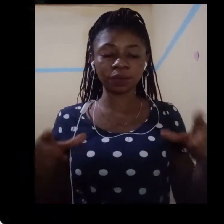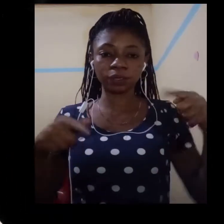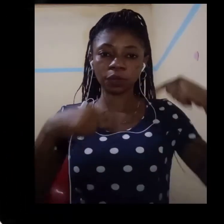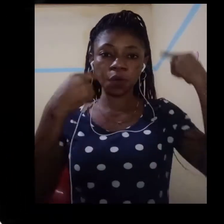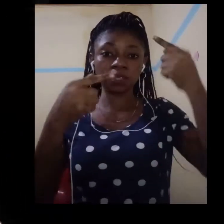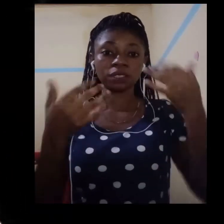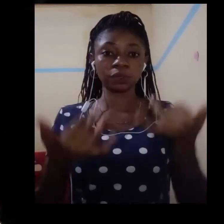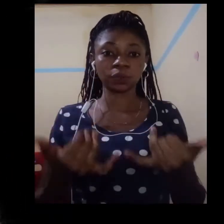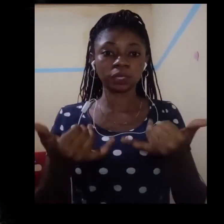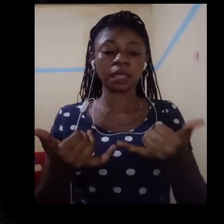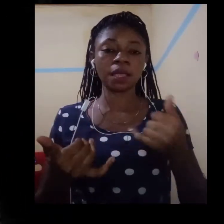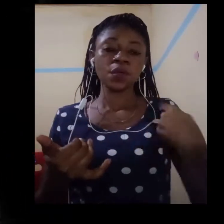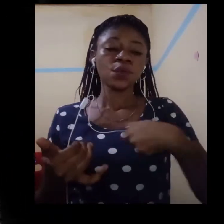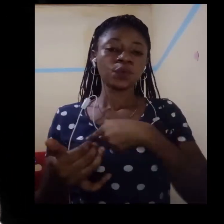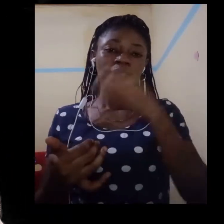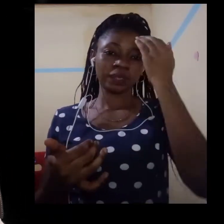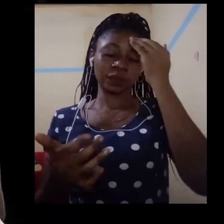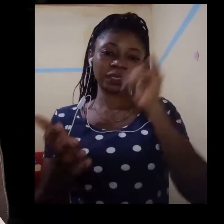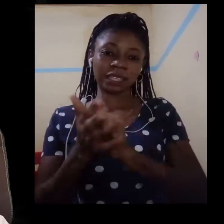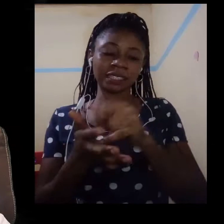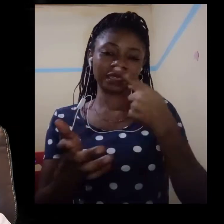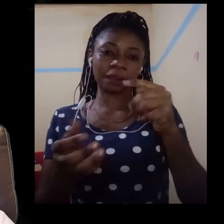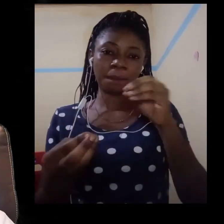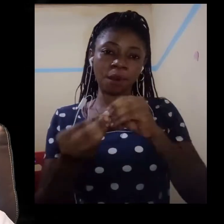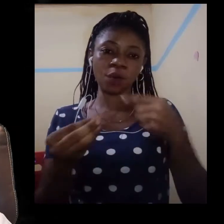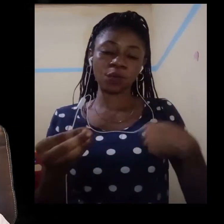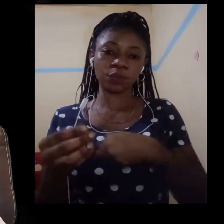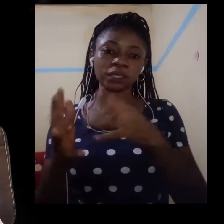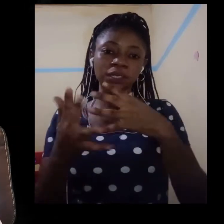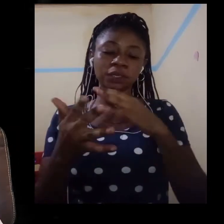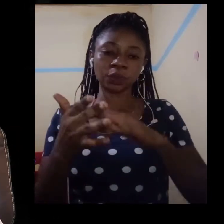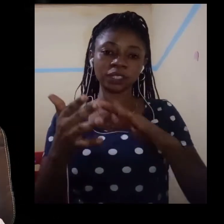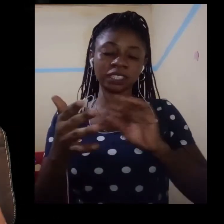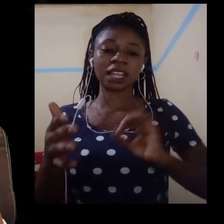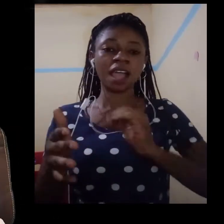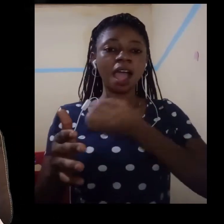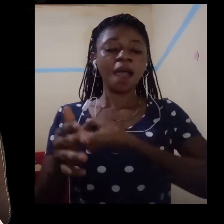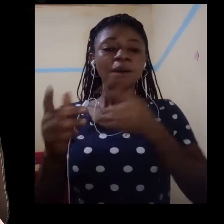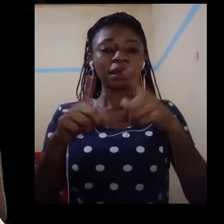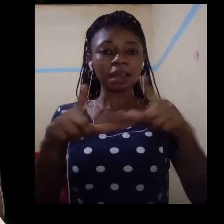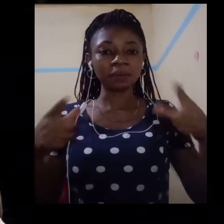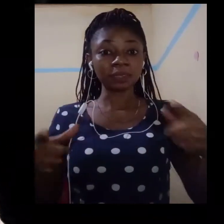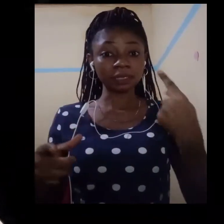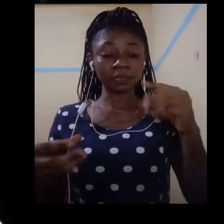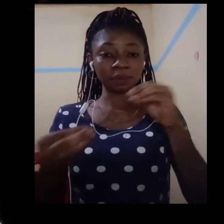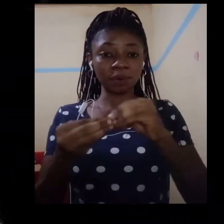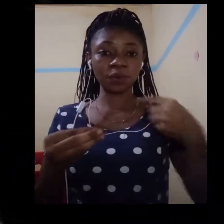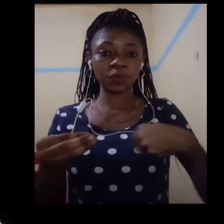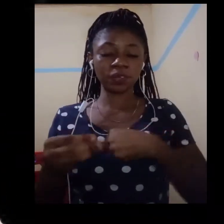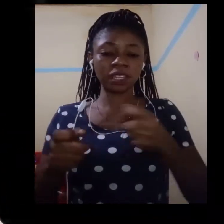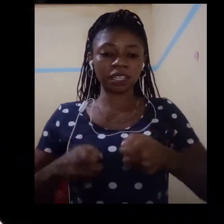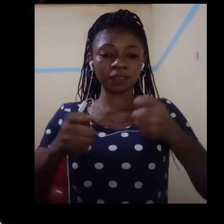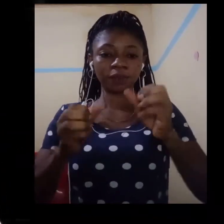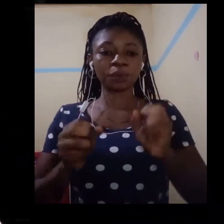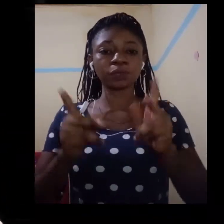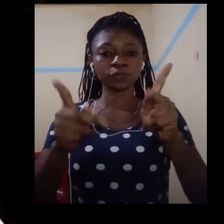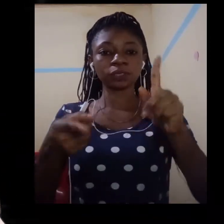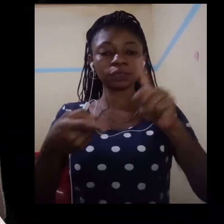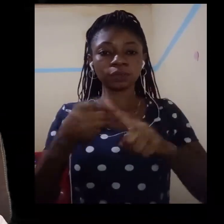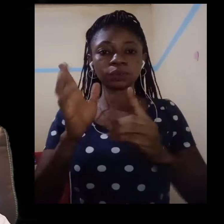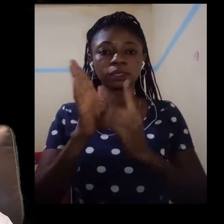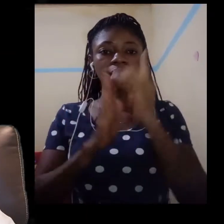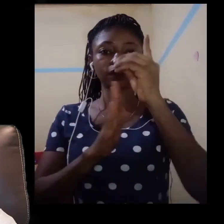know that the more we study our languages, the more we give the languages the opportunity to develop and to grow.